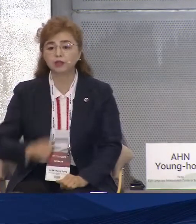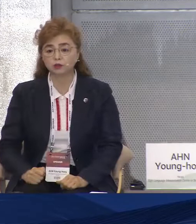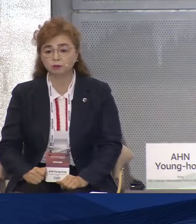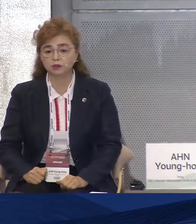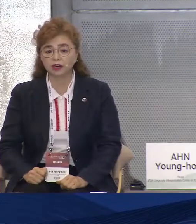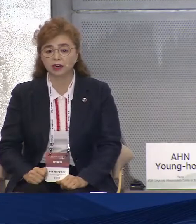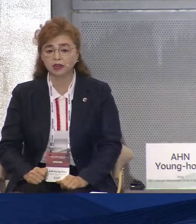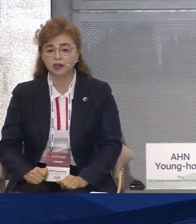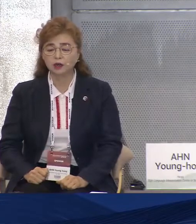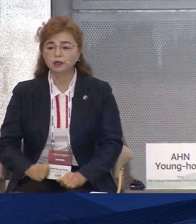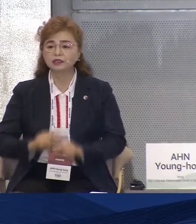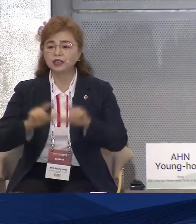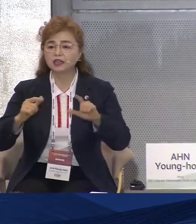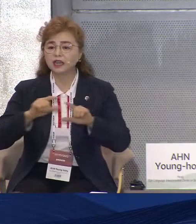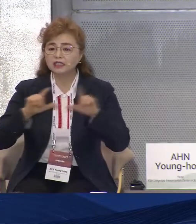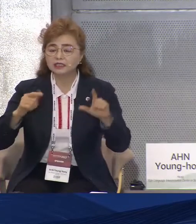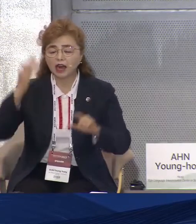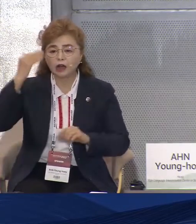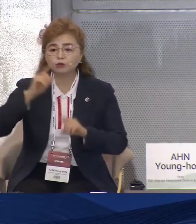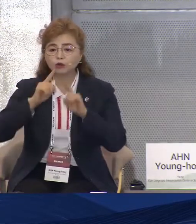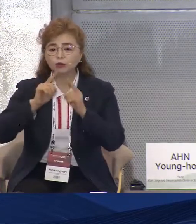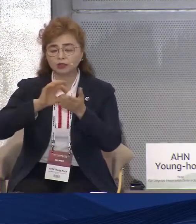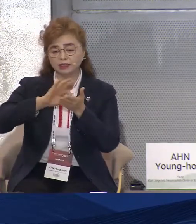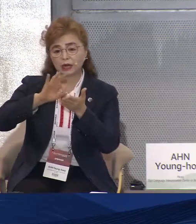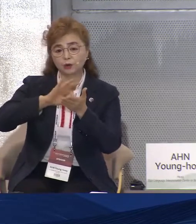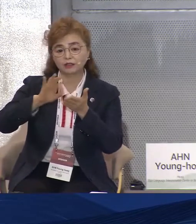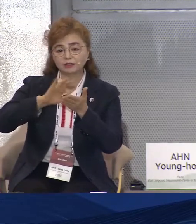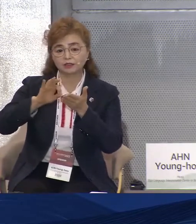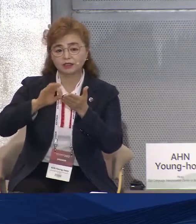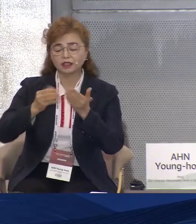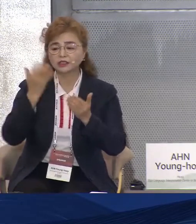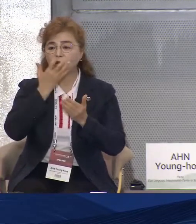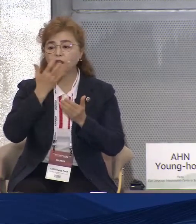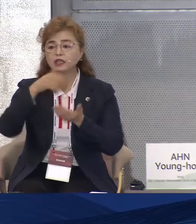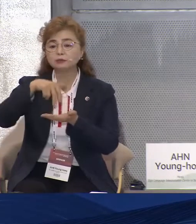decreasing. We have to have a social background for that.